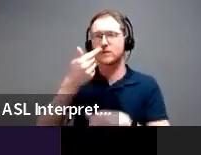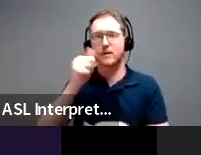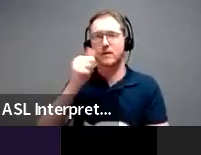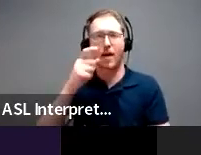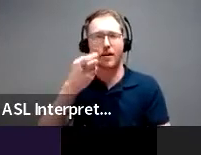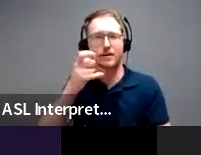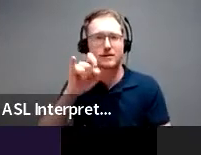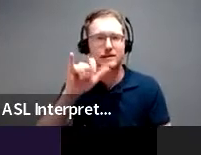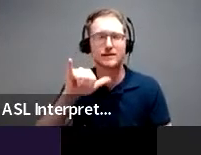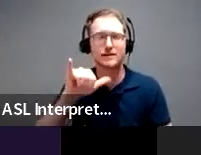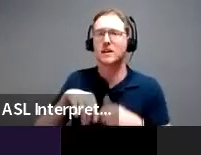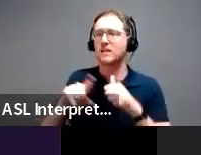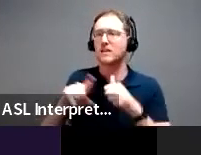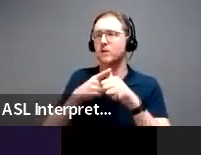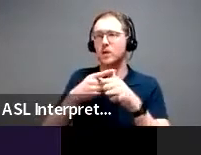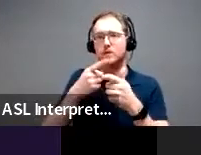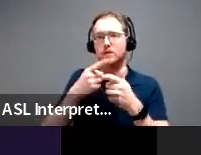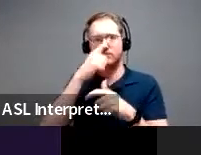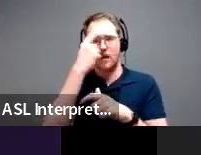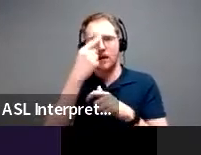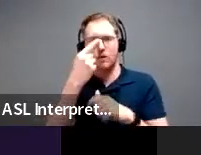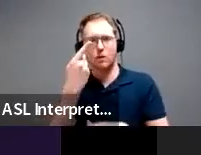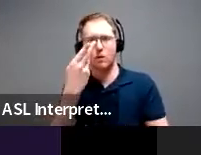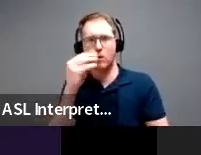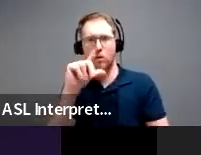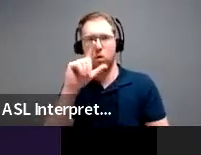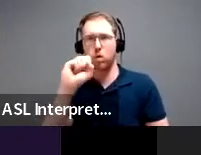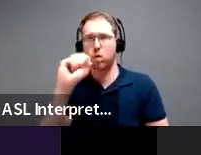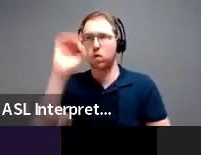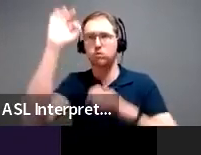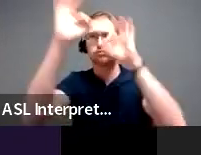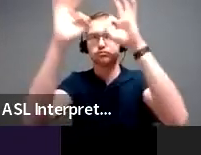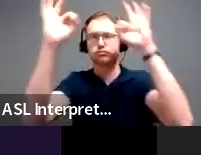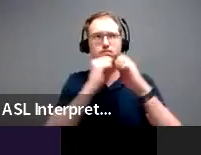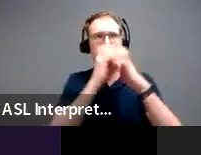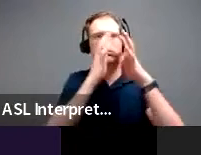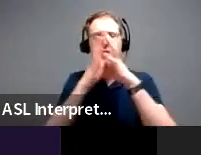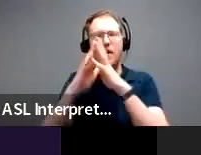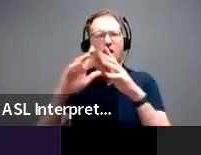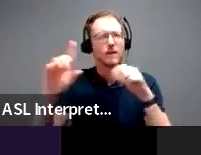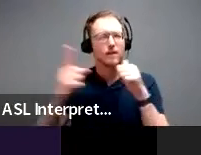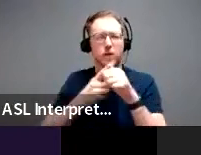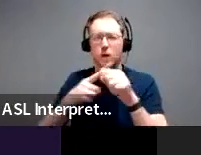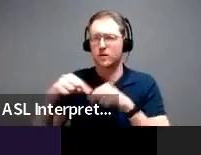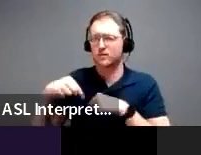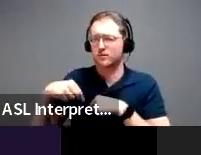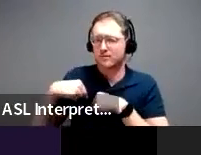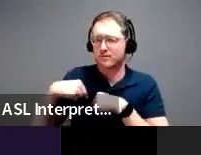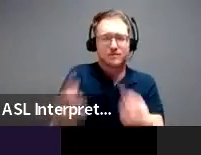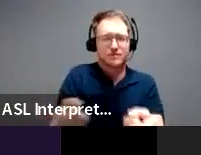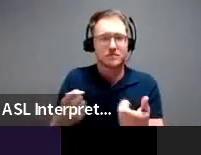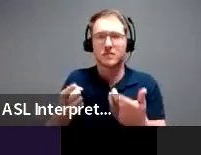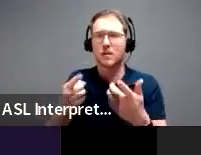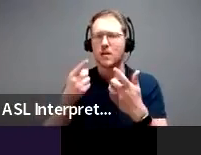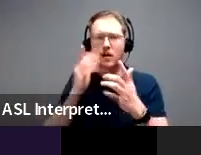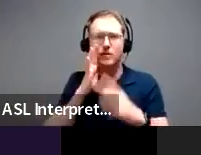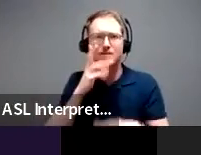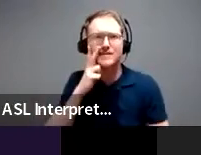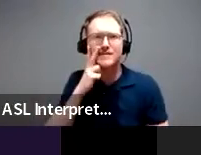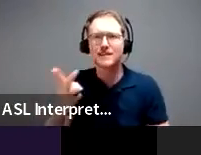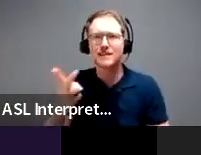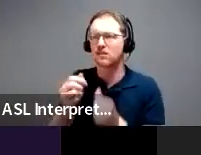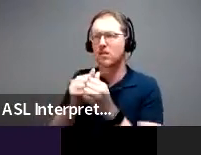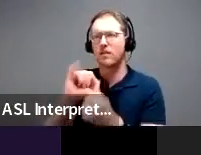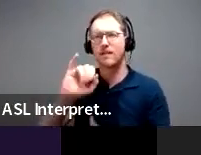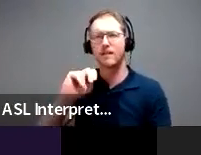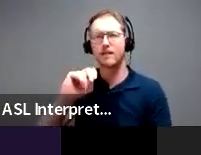black holes that formed in the early universe. We will get for the first time a look at those objects in the infrared with